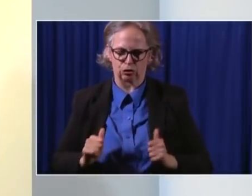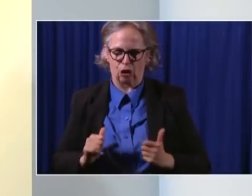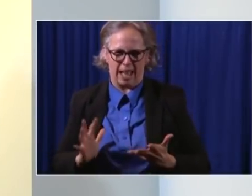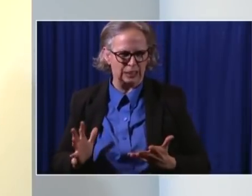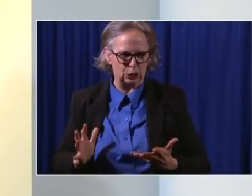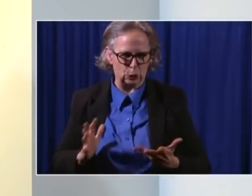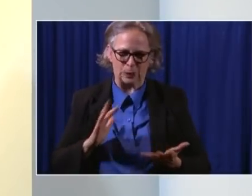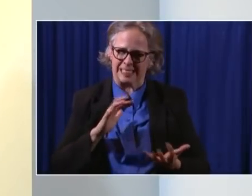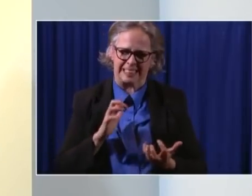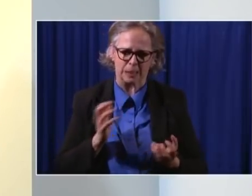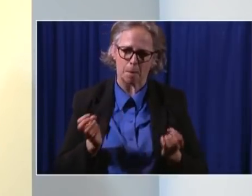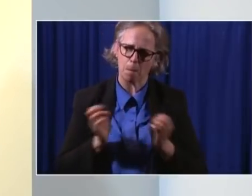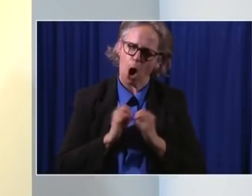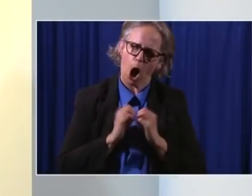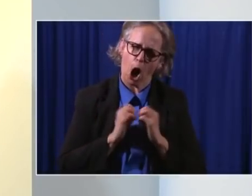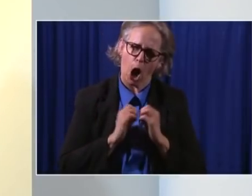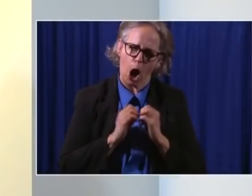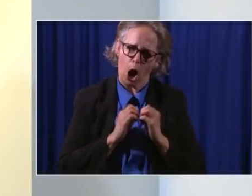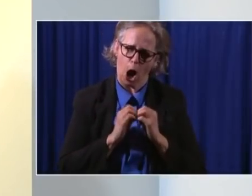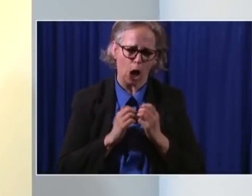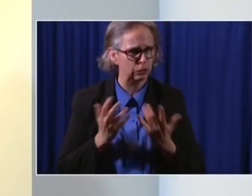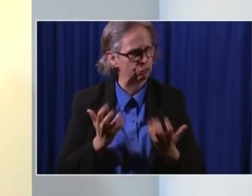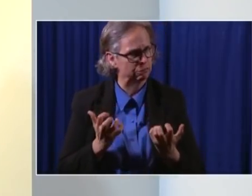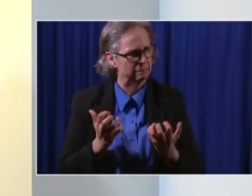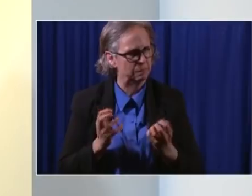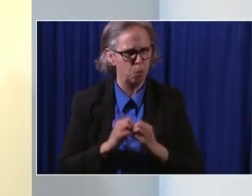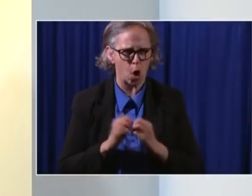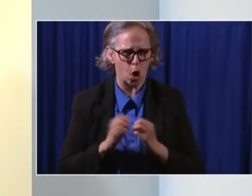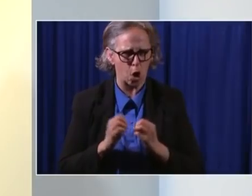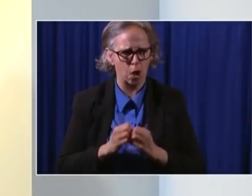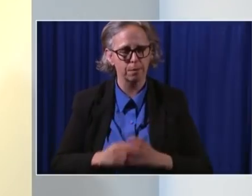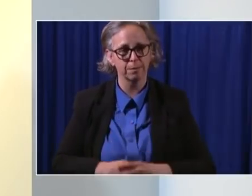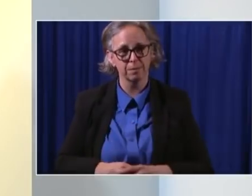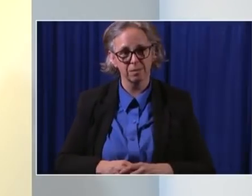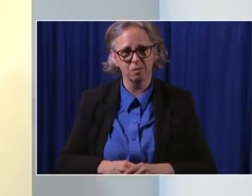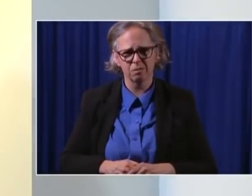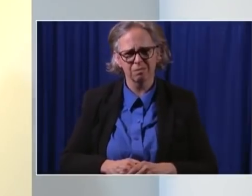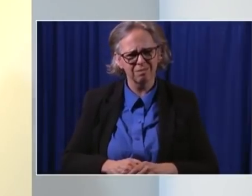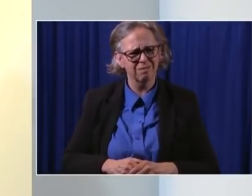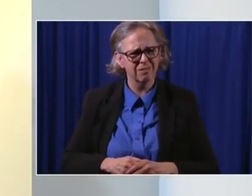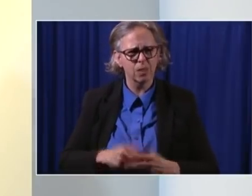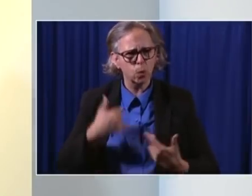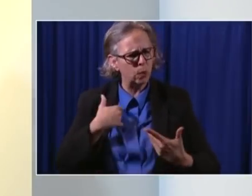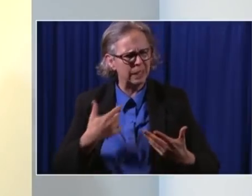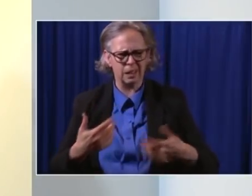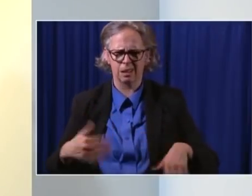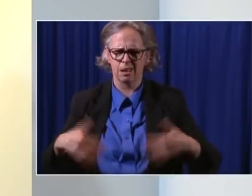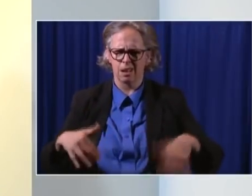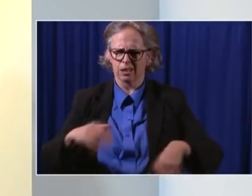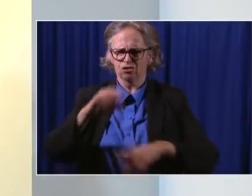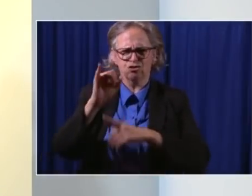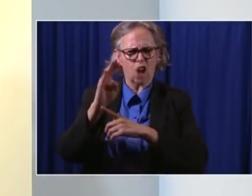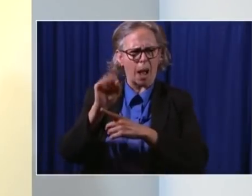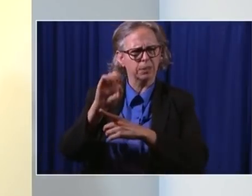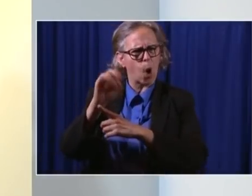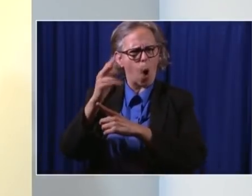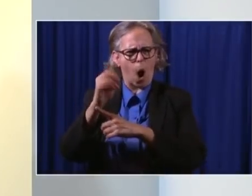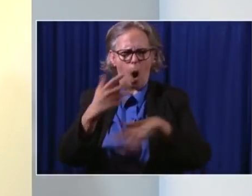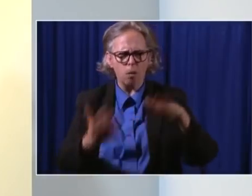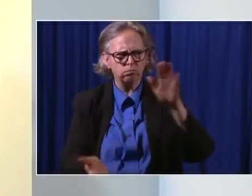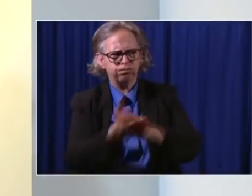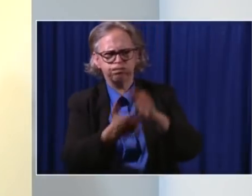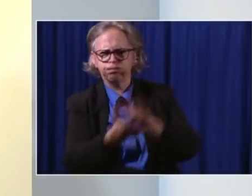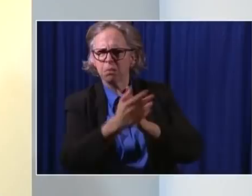the most urgent requests with those acquisitions. And we want to acknowledge the work of Jobs Ohio that to date has